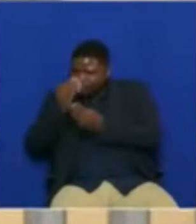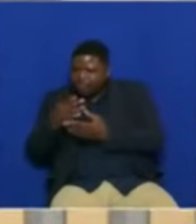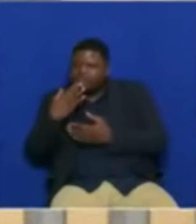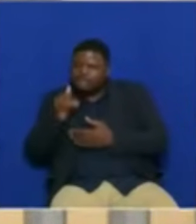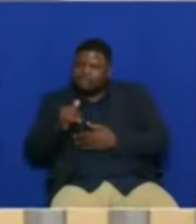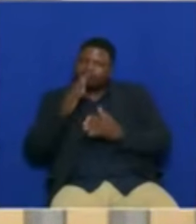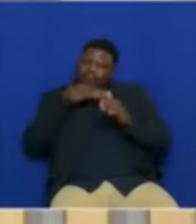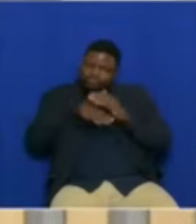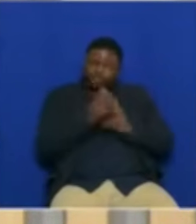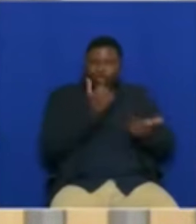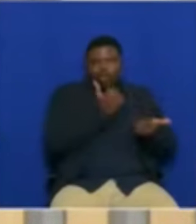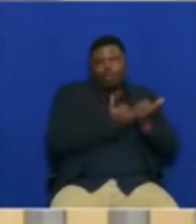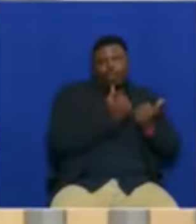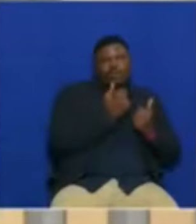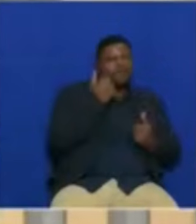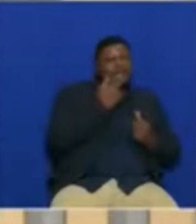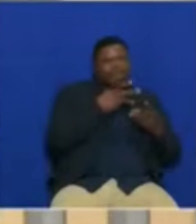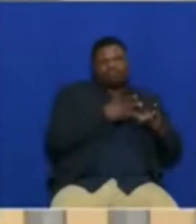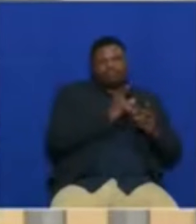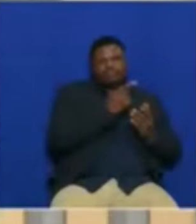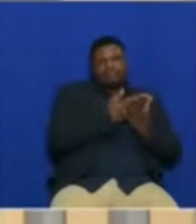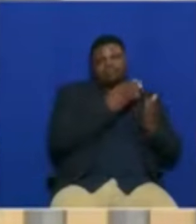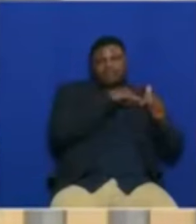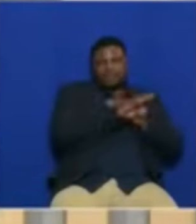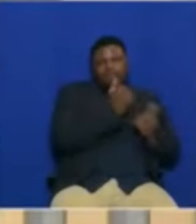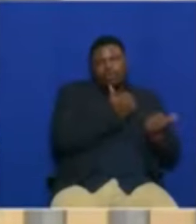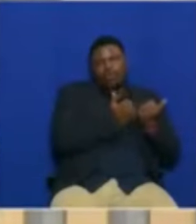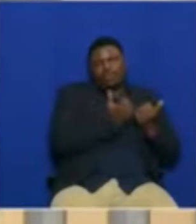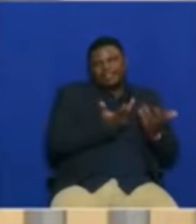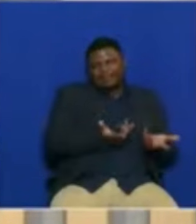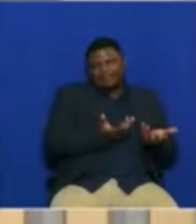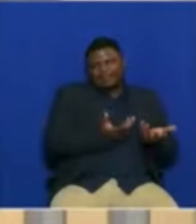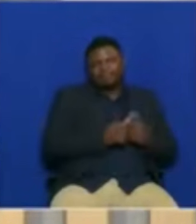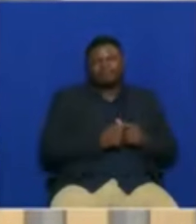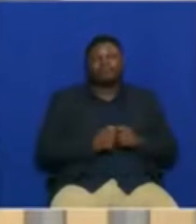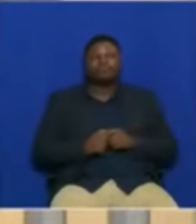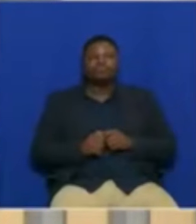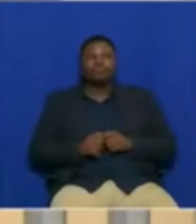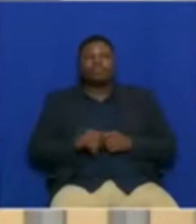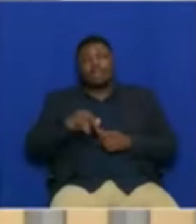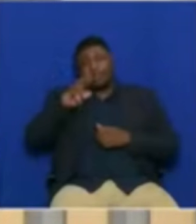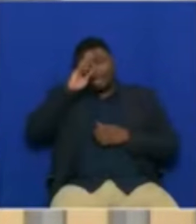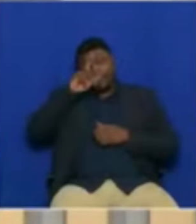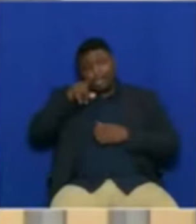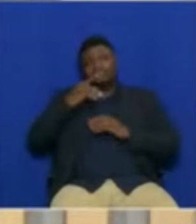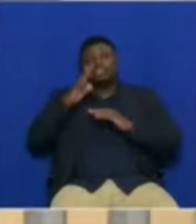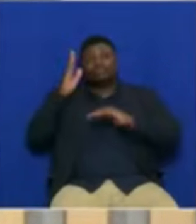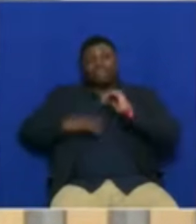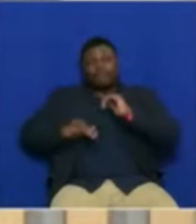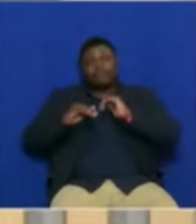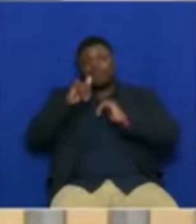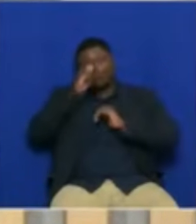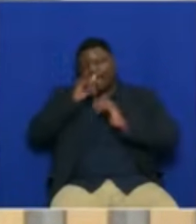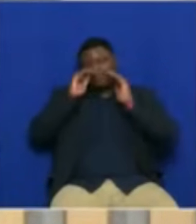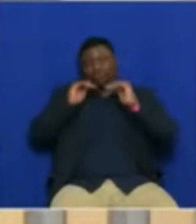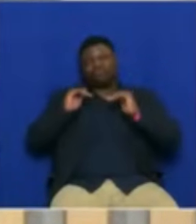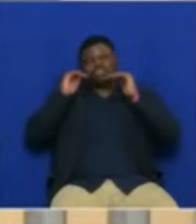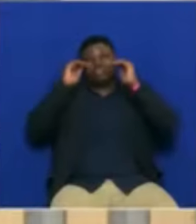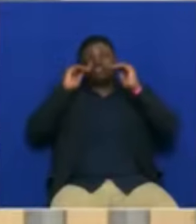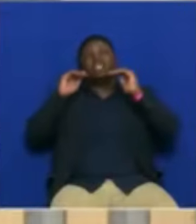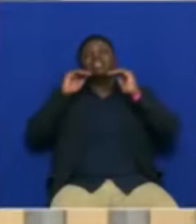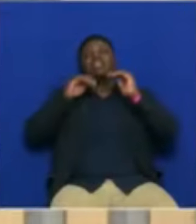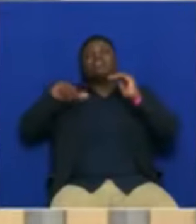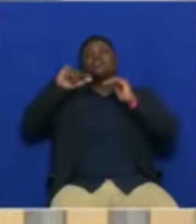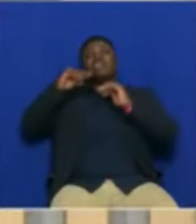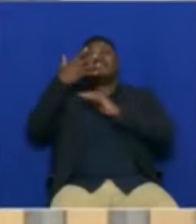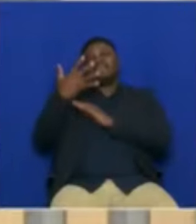it's a Schedule 5 offense. Let's put it there. But the way we apply for a J50, it's